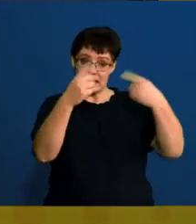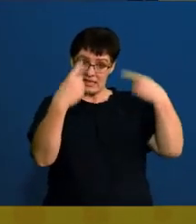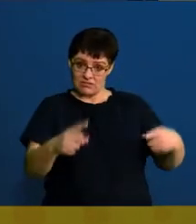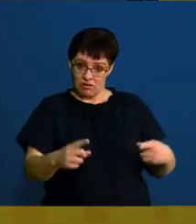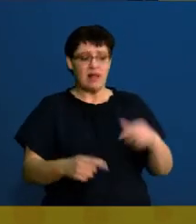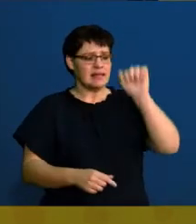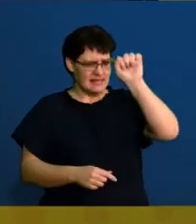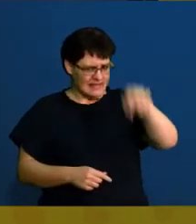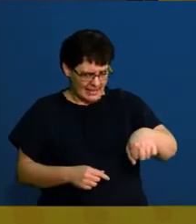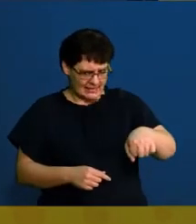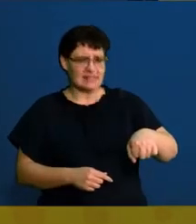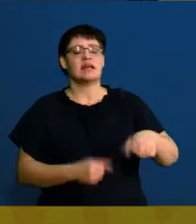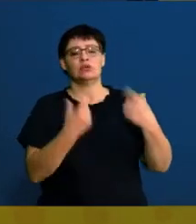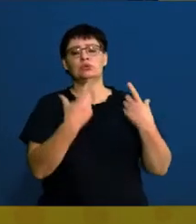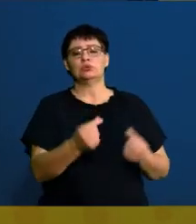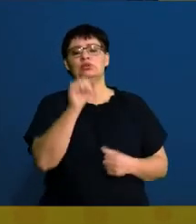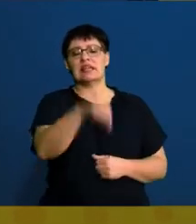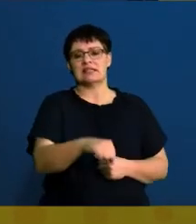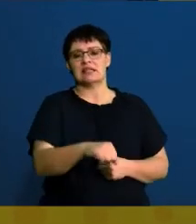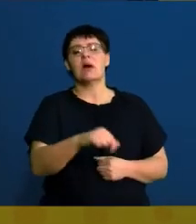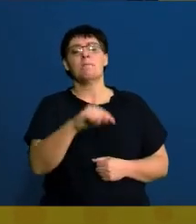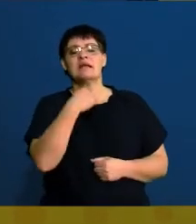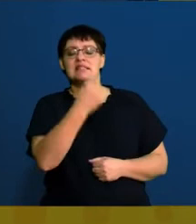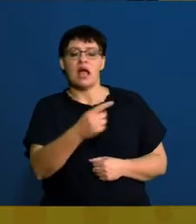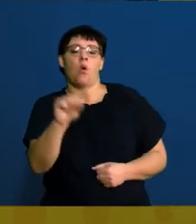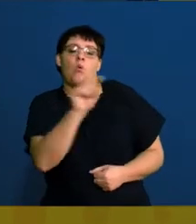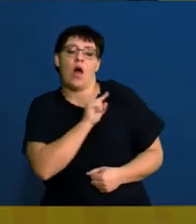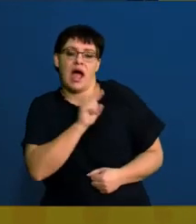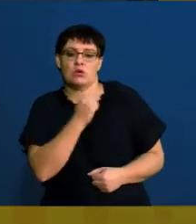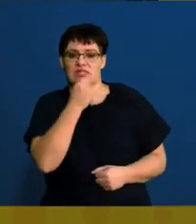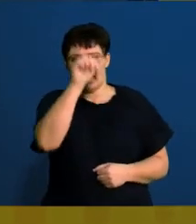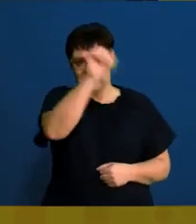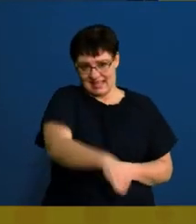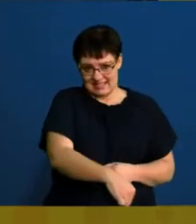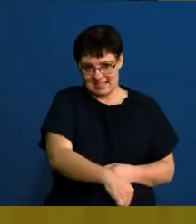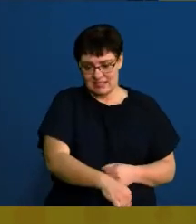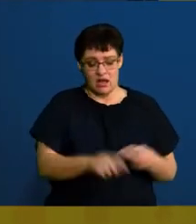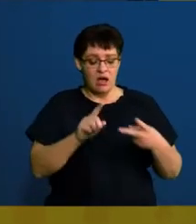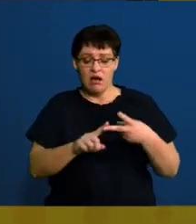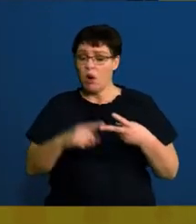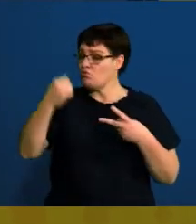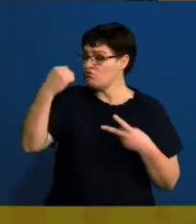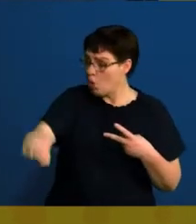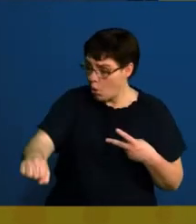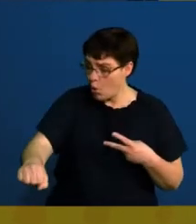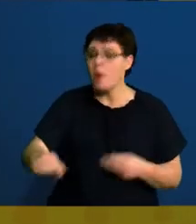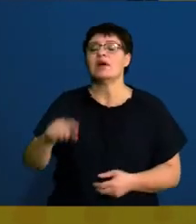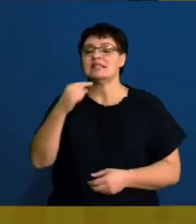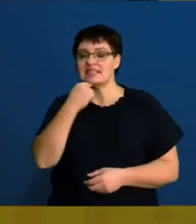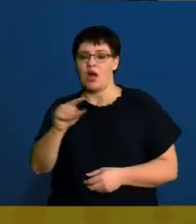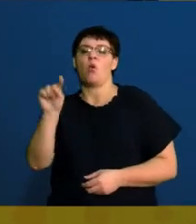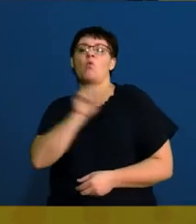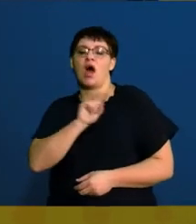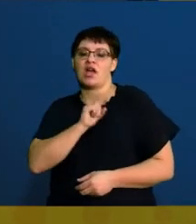Yes, he does, and obviously you have to provide a list of reasons why you say yes, and if it's no, then obviously we'll have to look